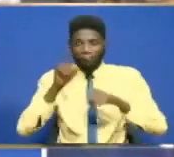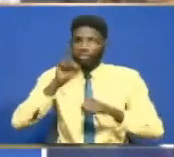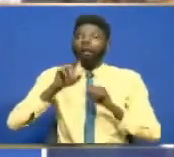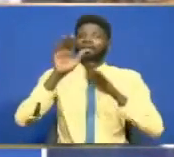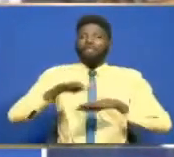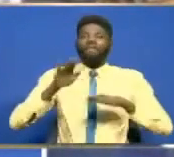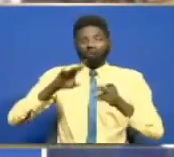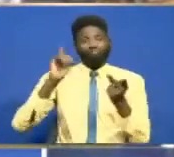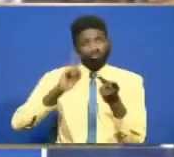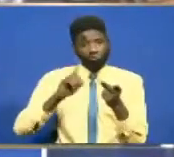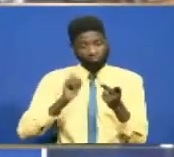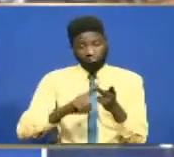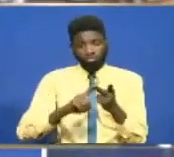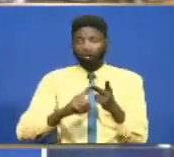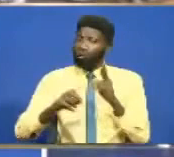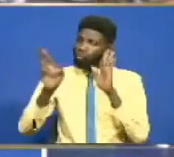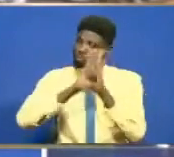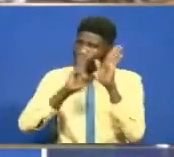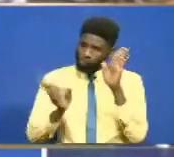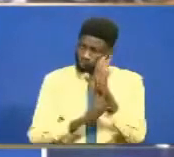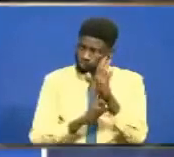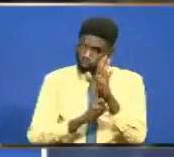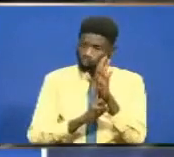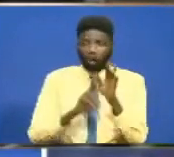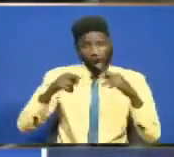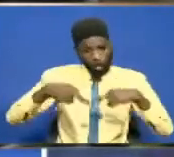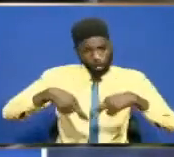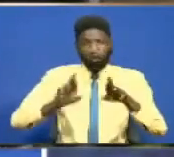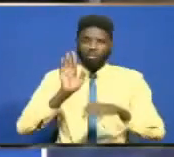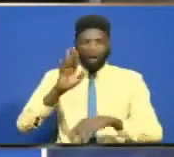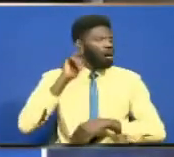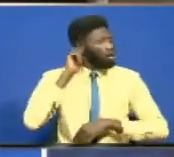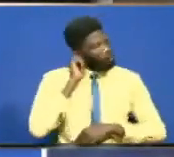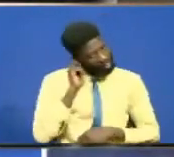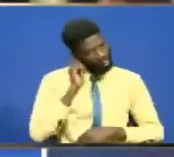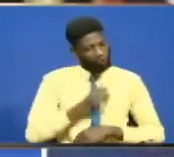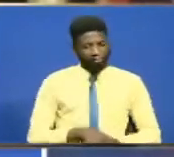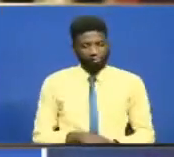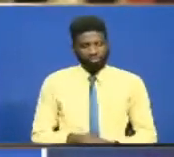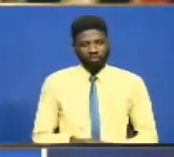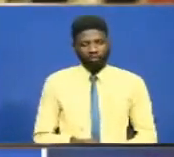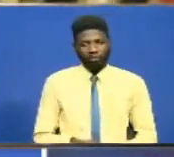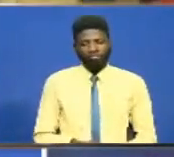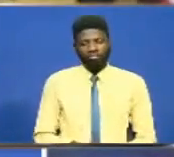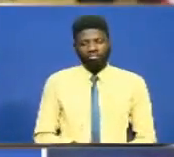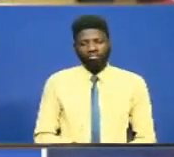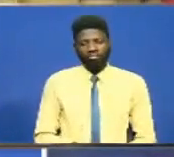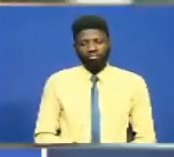tutii sheria za barabara. Wycliffe Okech, Channel One News.